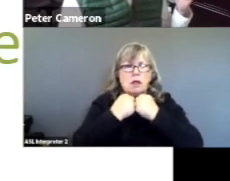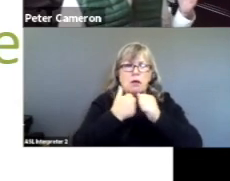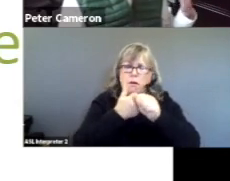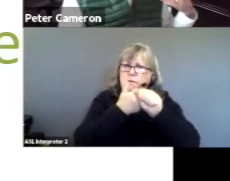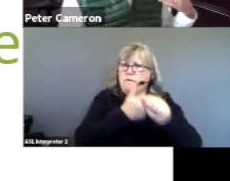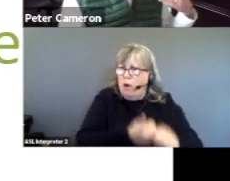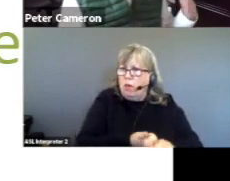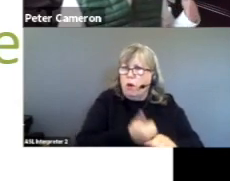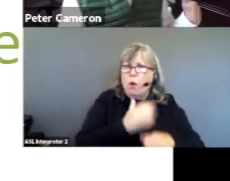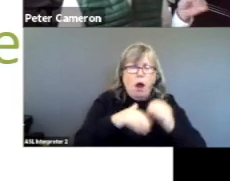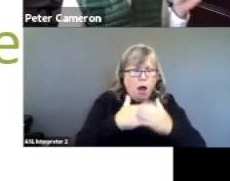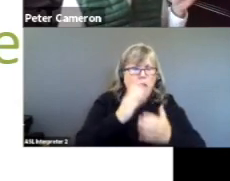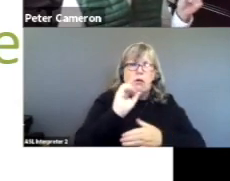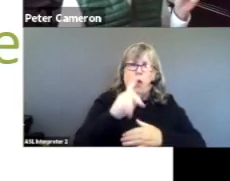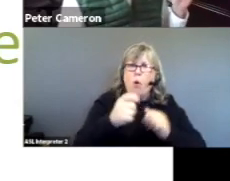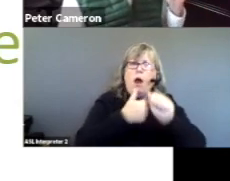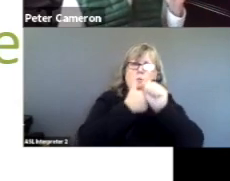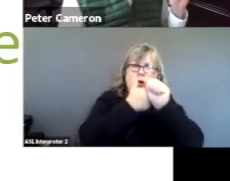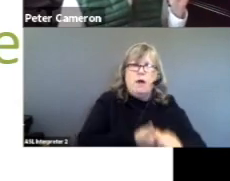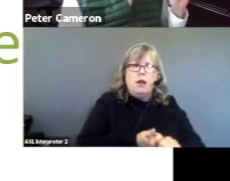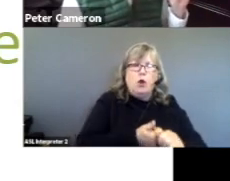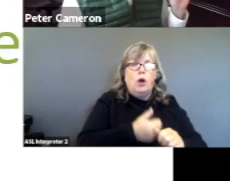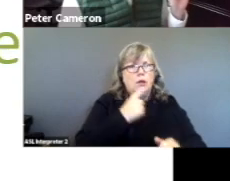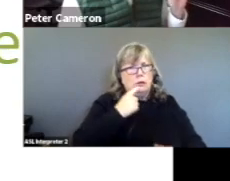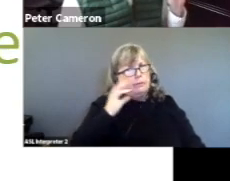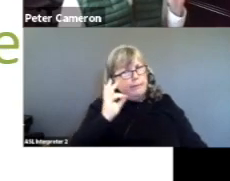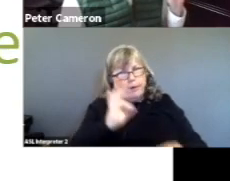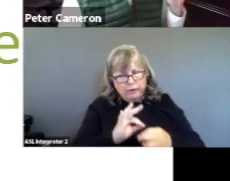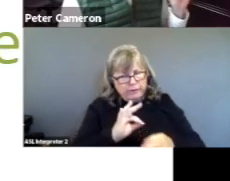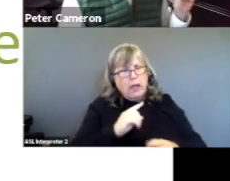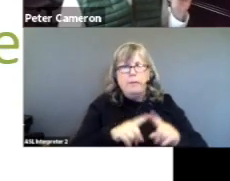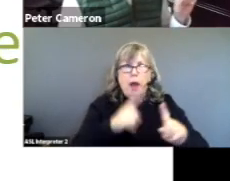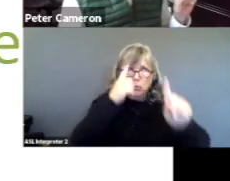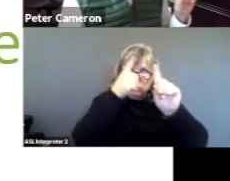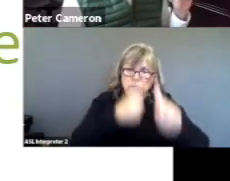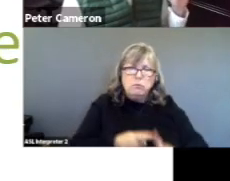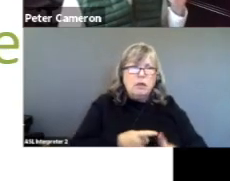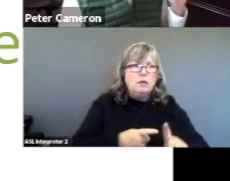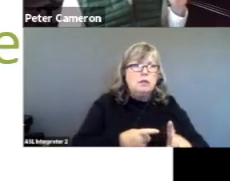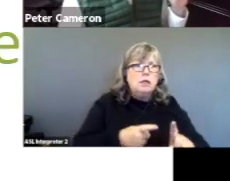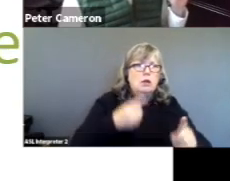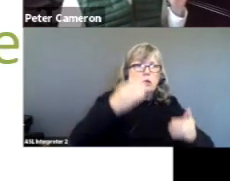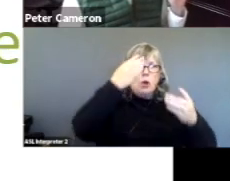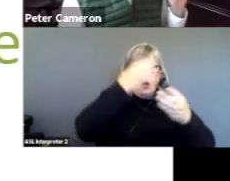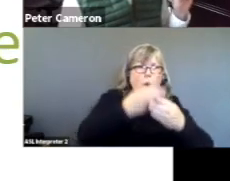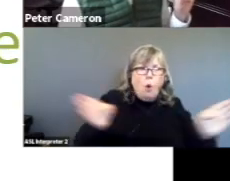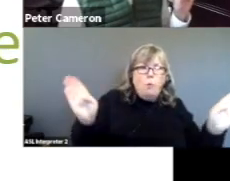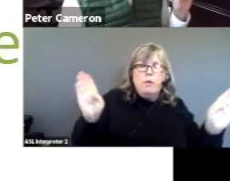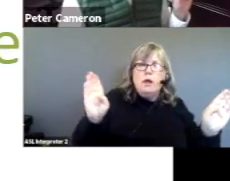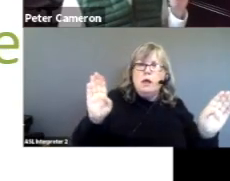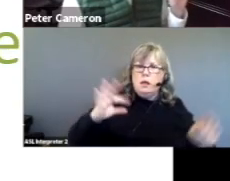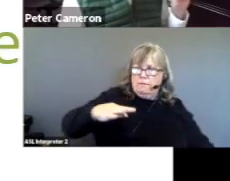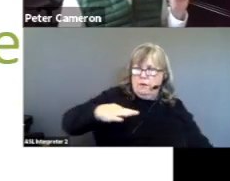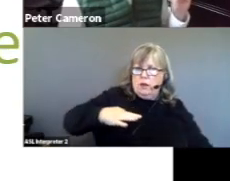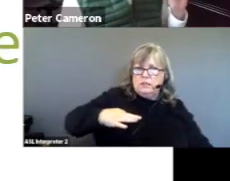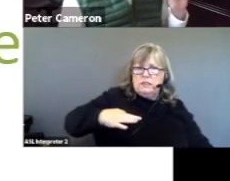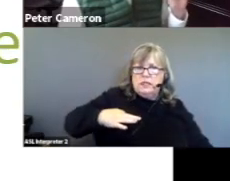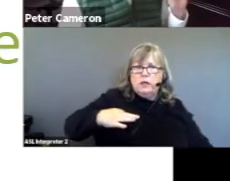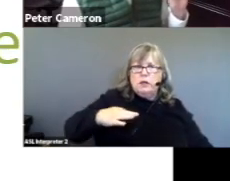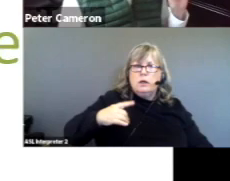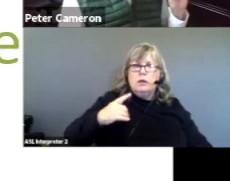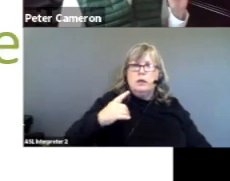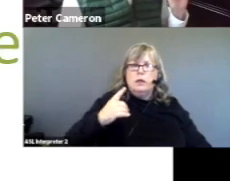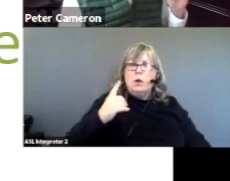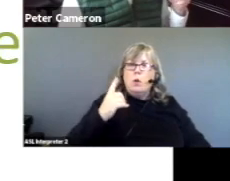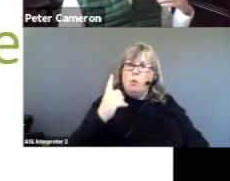but that's their aspiration, that they are open and voluntary. It's democratic member control, one member,